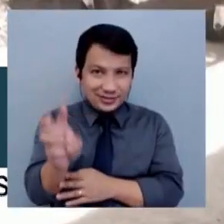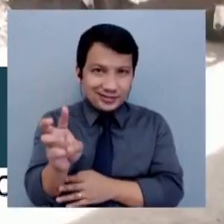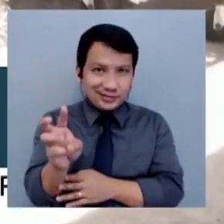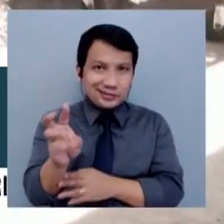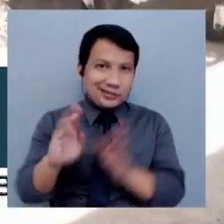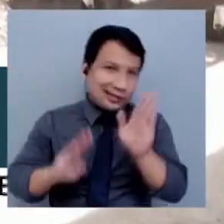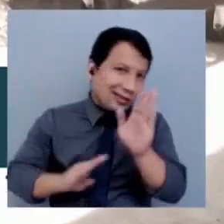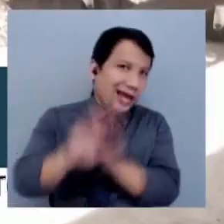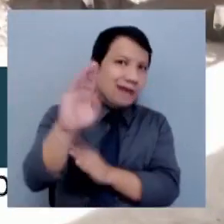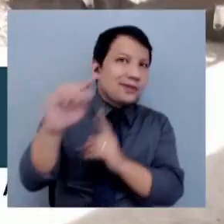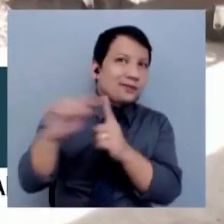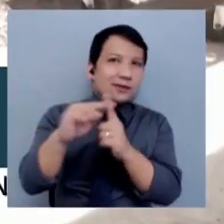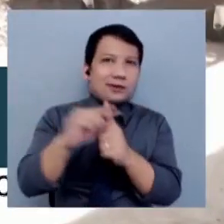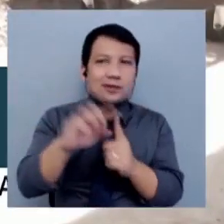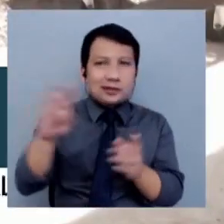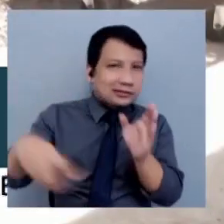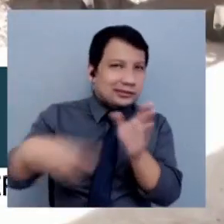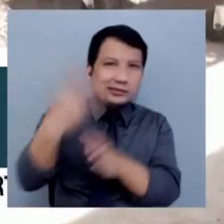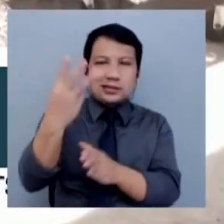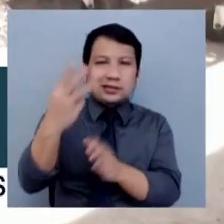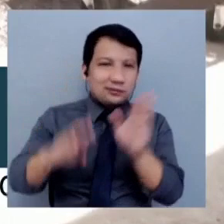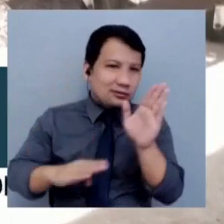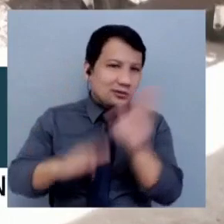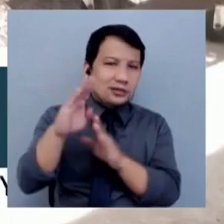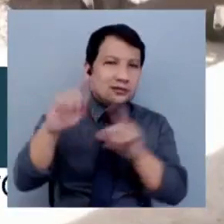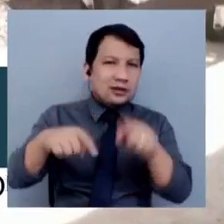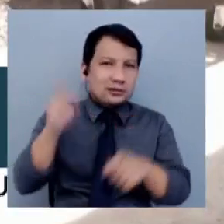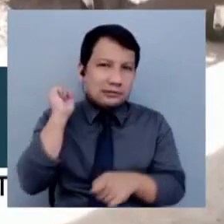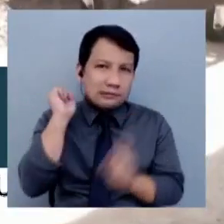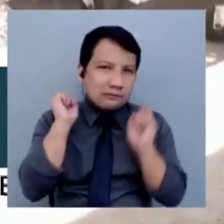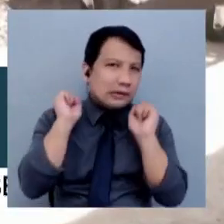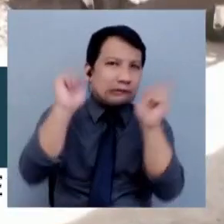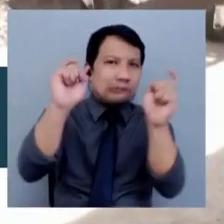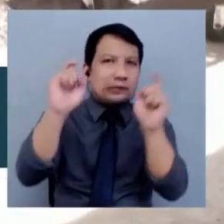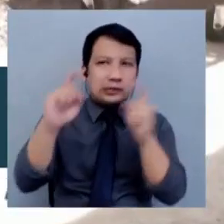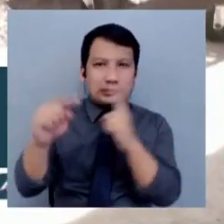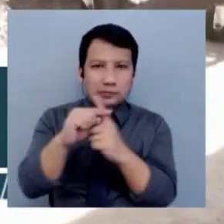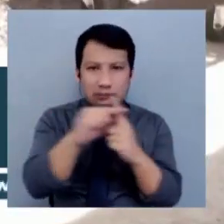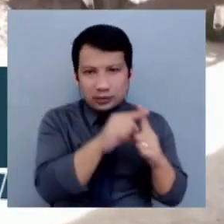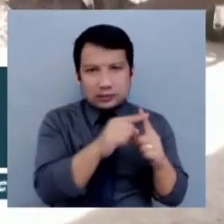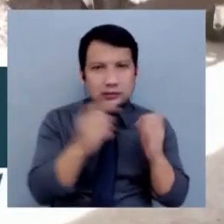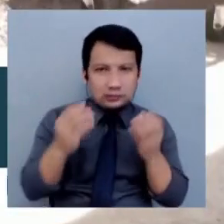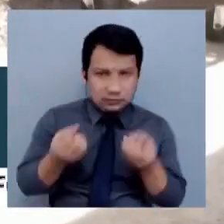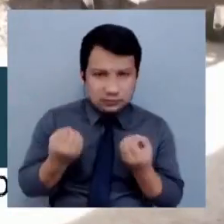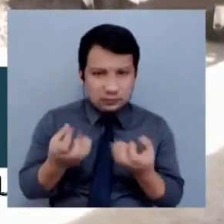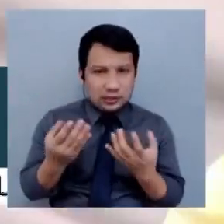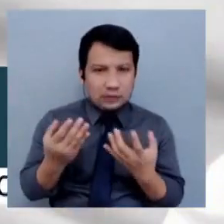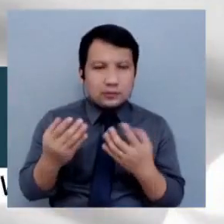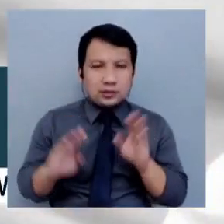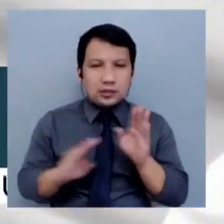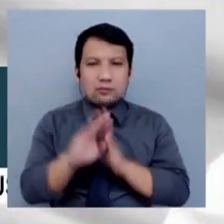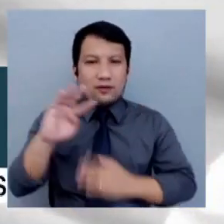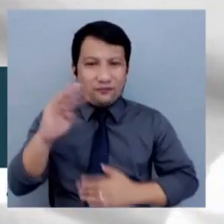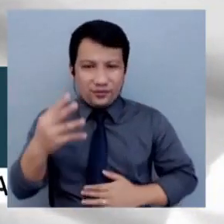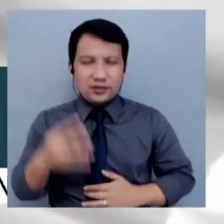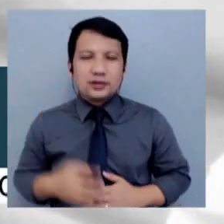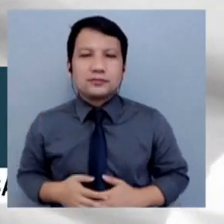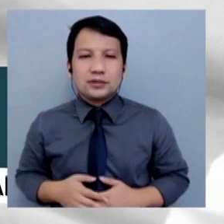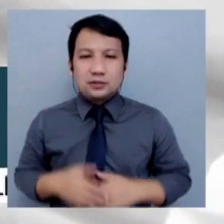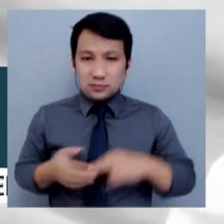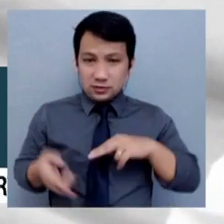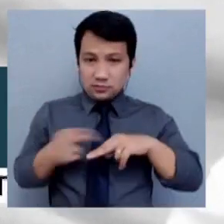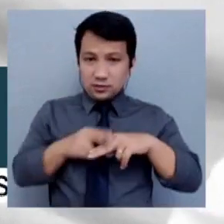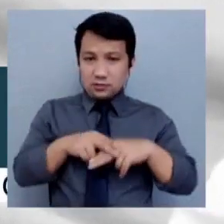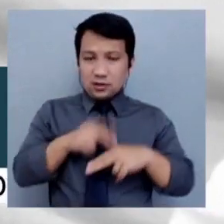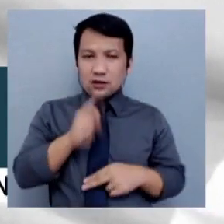6 times higher. So there is a very rapid rise in COVID-19 cases in this fourth wave. The increase is part of